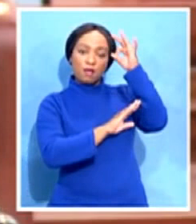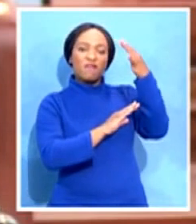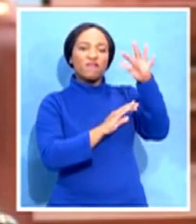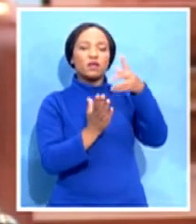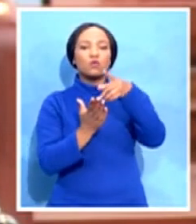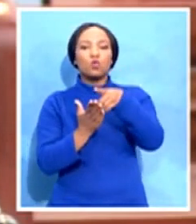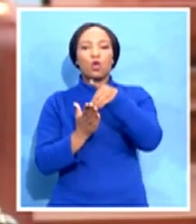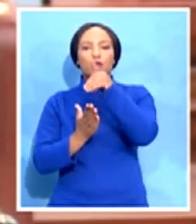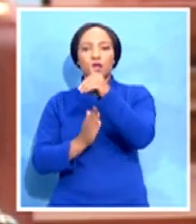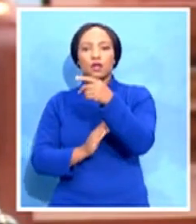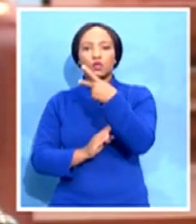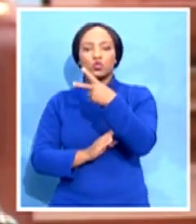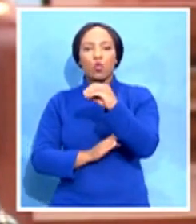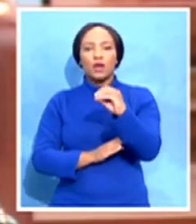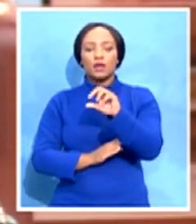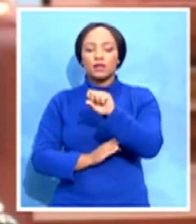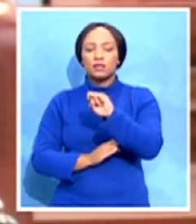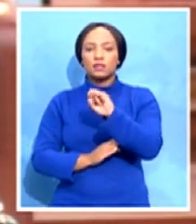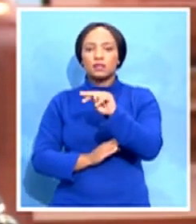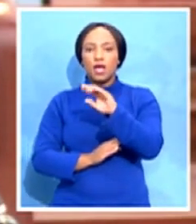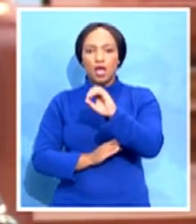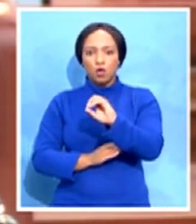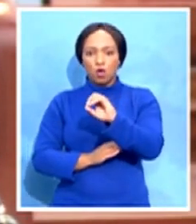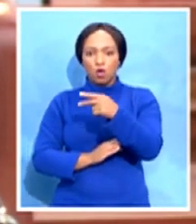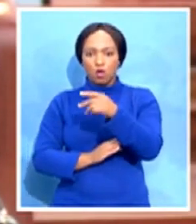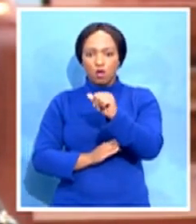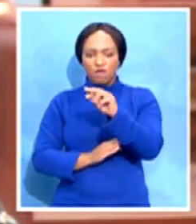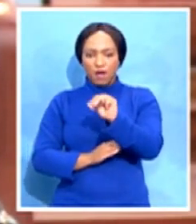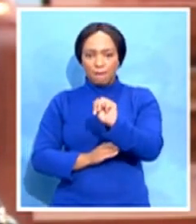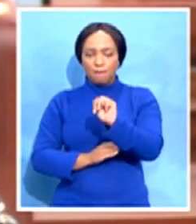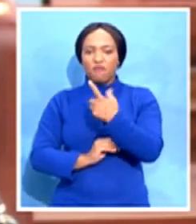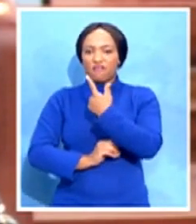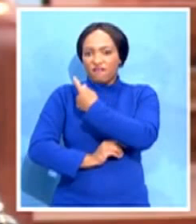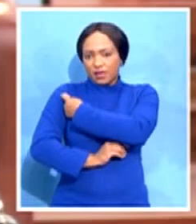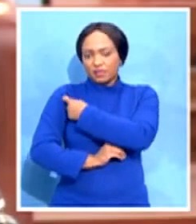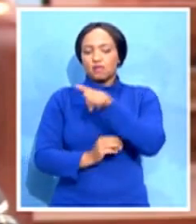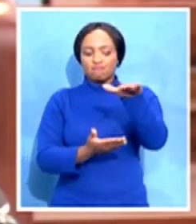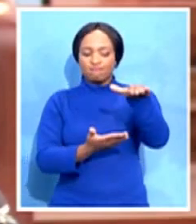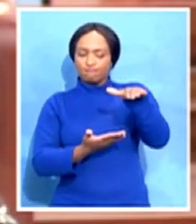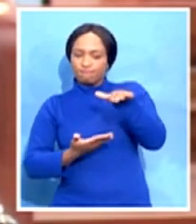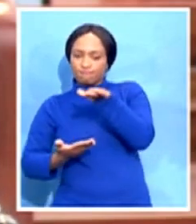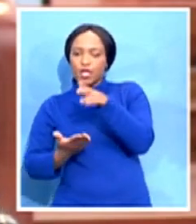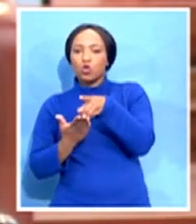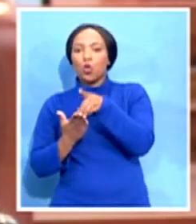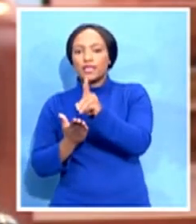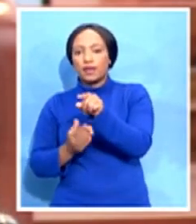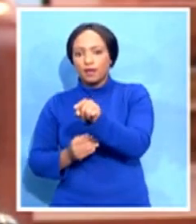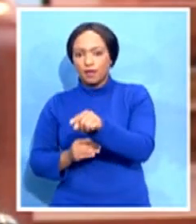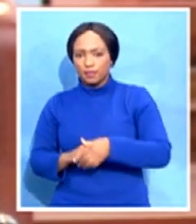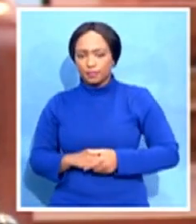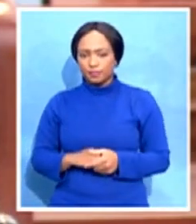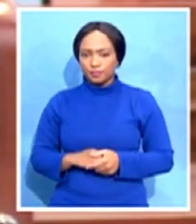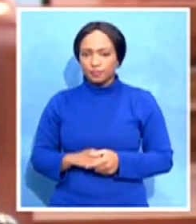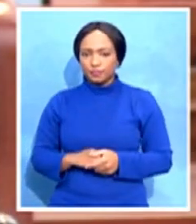Sinopharm COVID-19 vaccine doses. The donation and the initial batch purchased